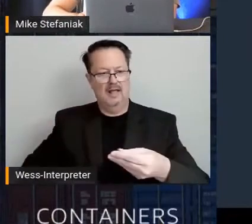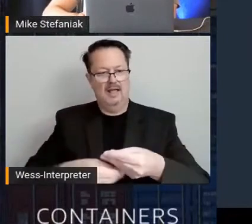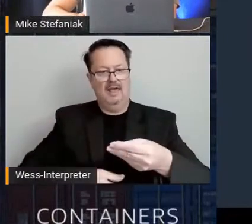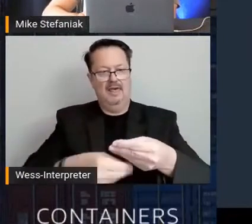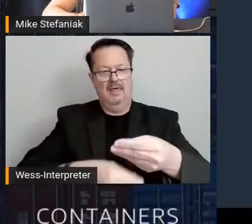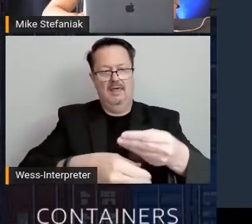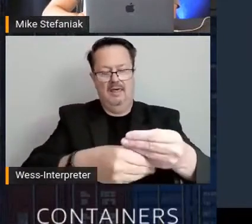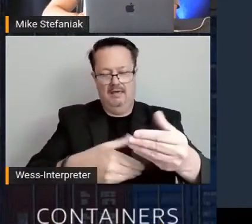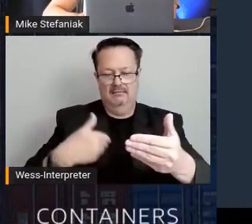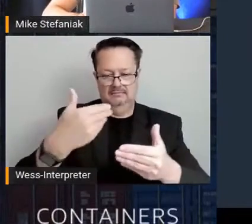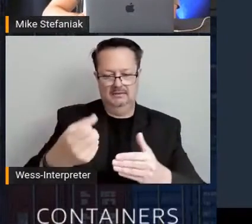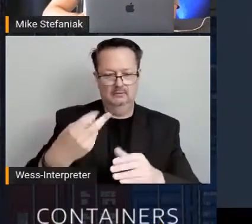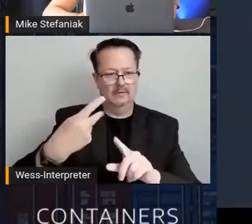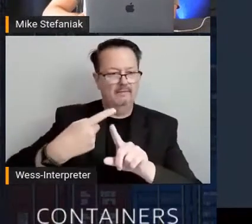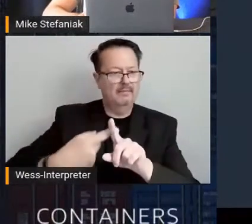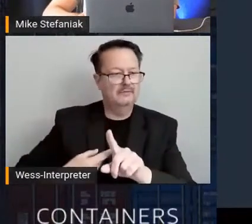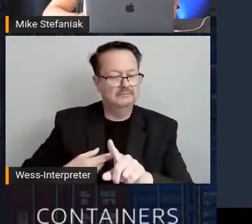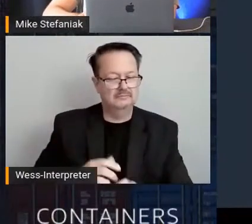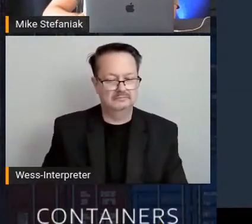months.